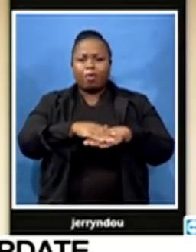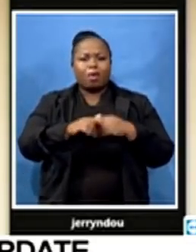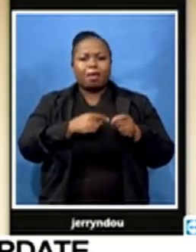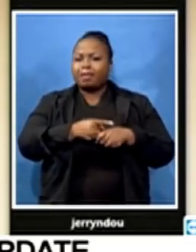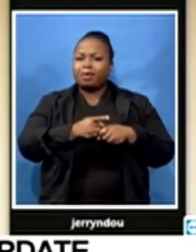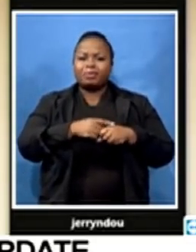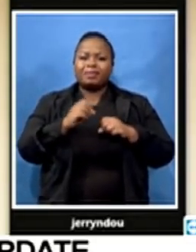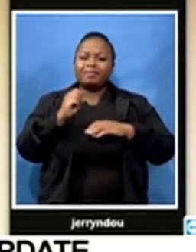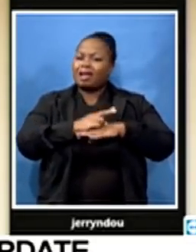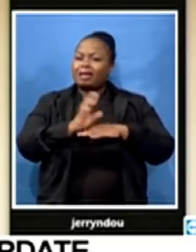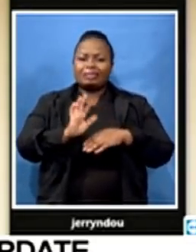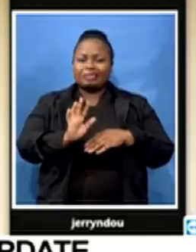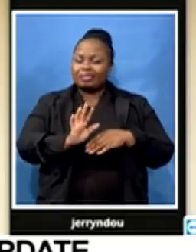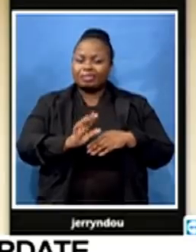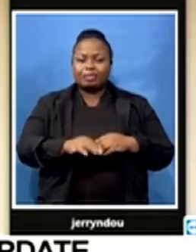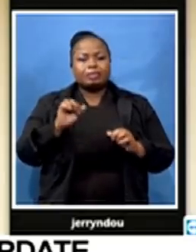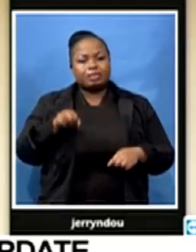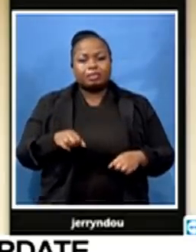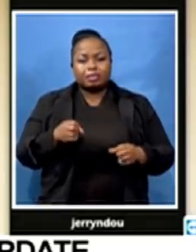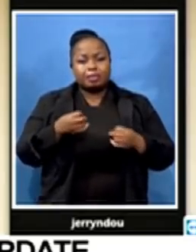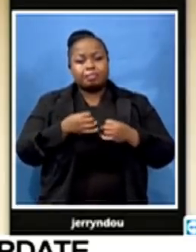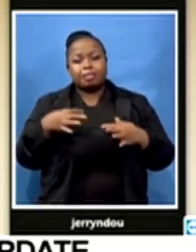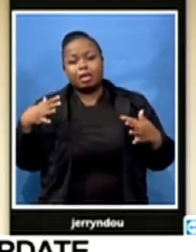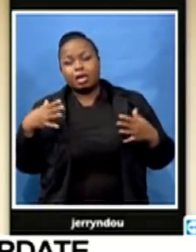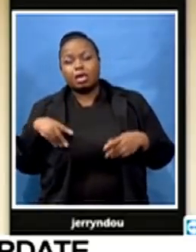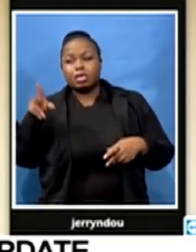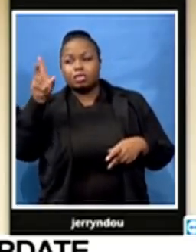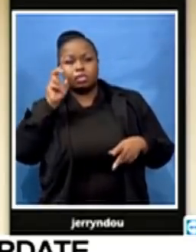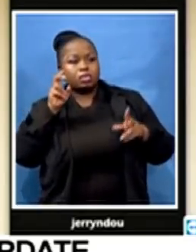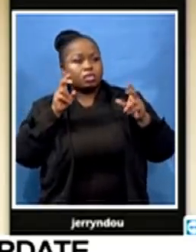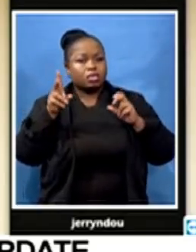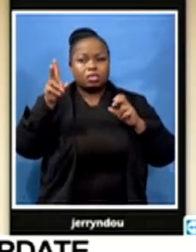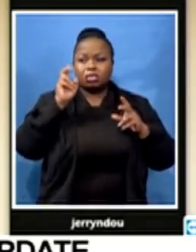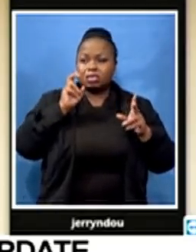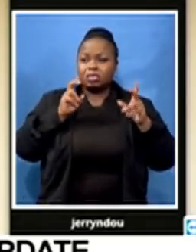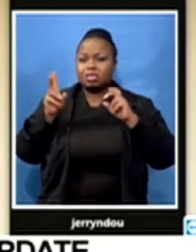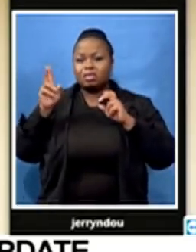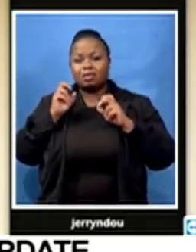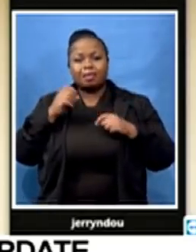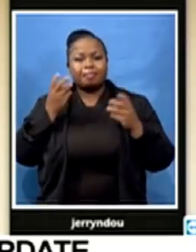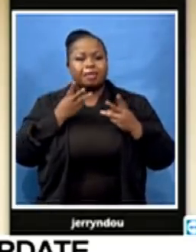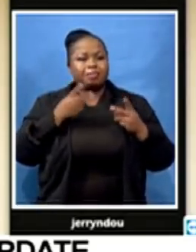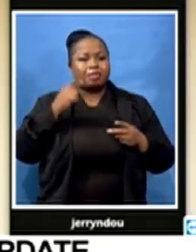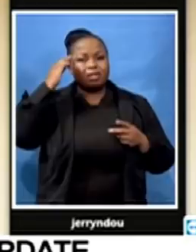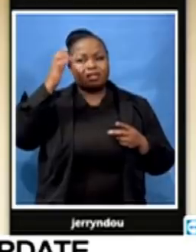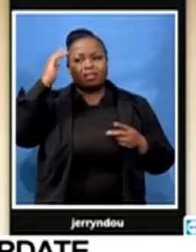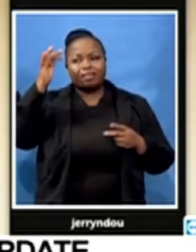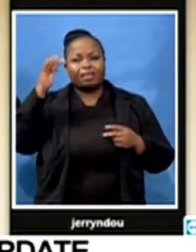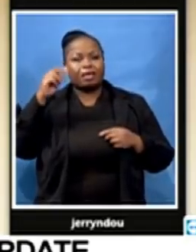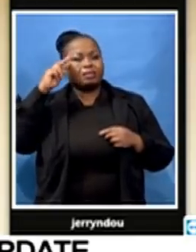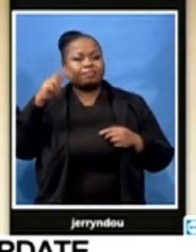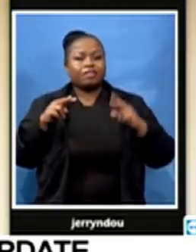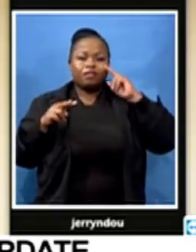theories that were driven by public opinion. On one hand, there was a hope that we could be